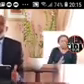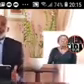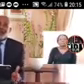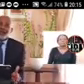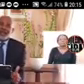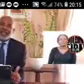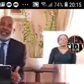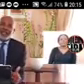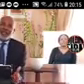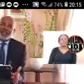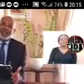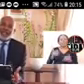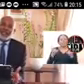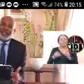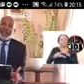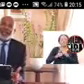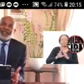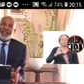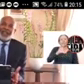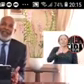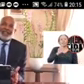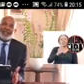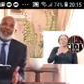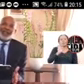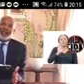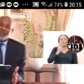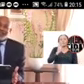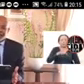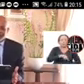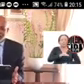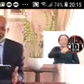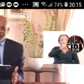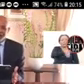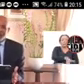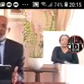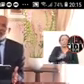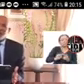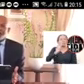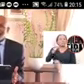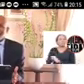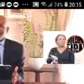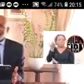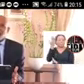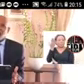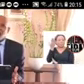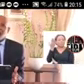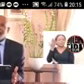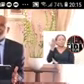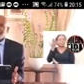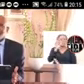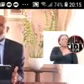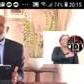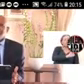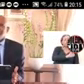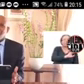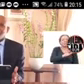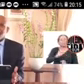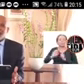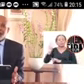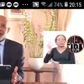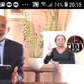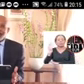curfew in place from 7 in the night until 6 in the morning. During that time, you're only allowed to leave your